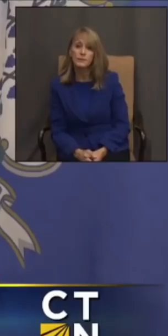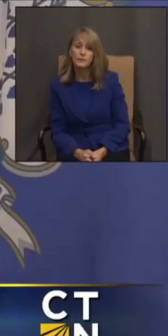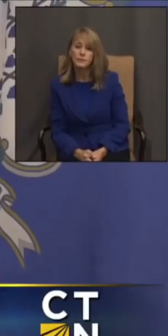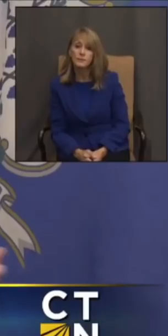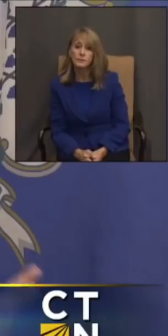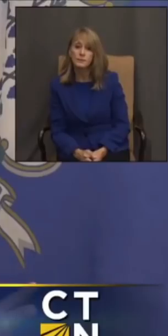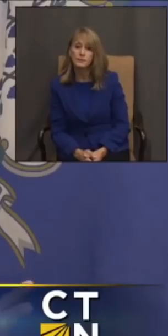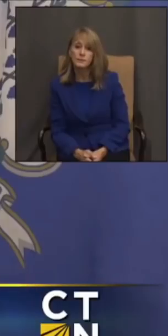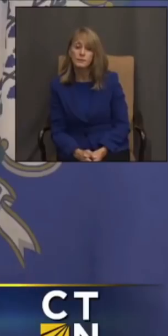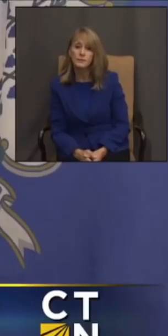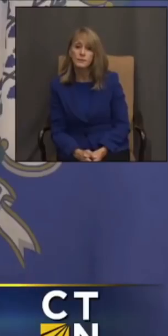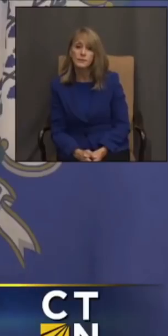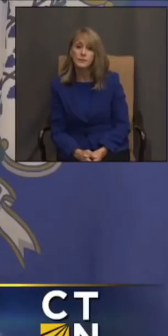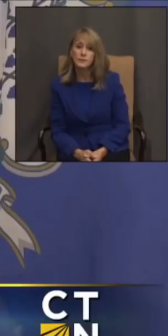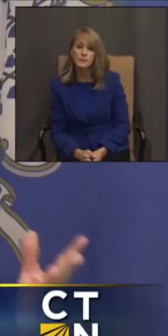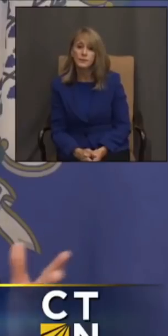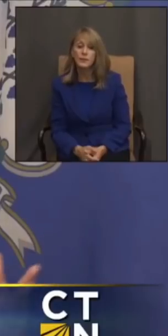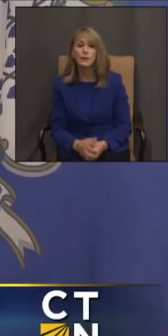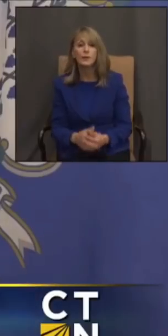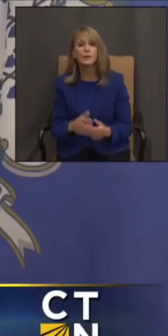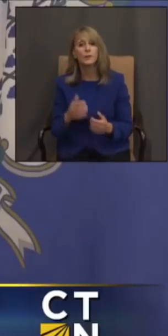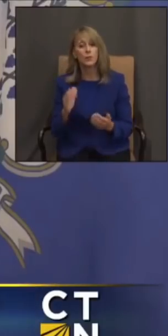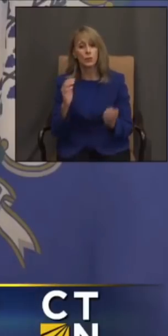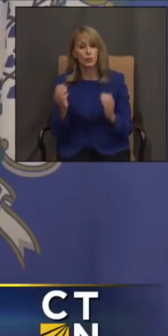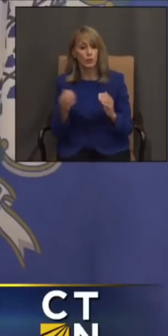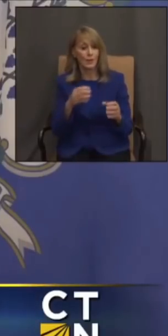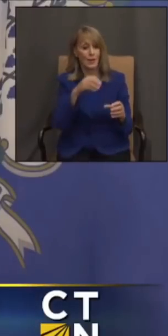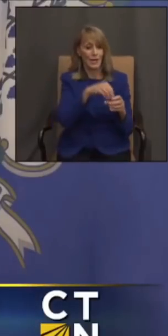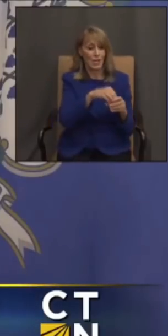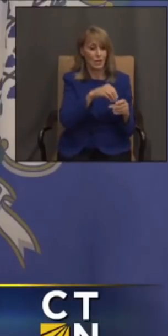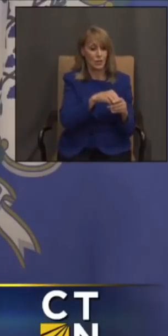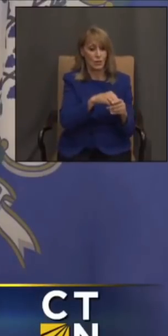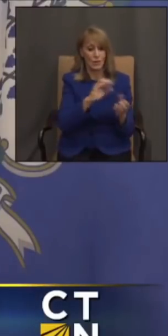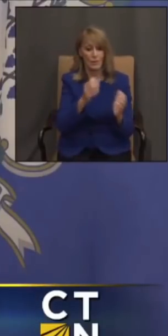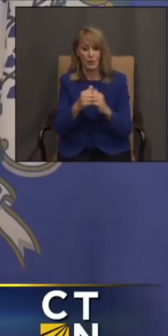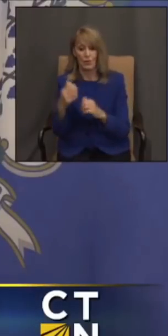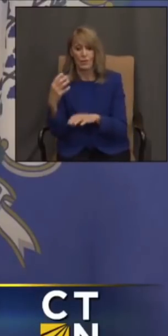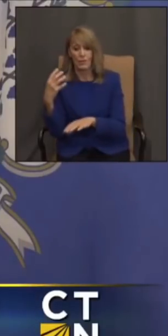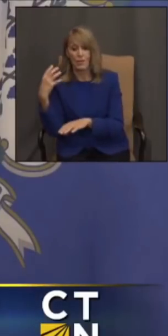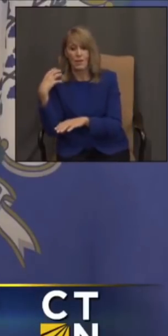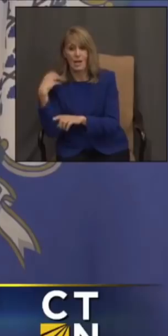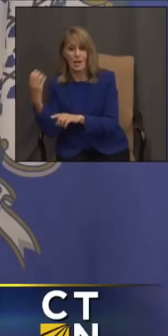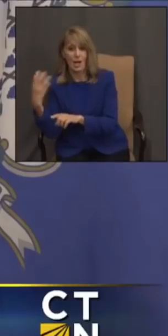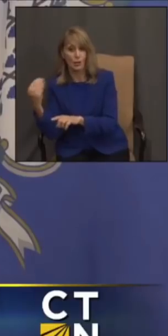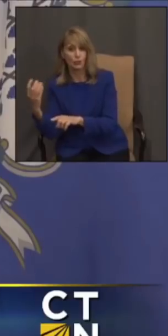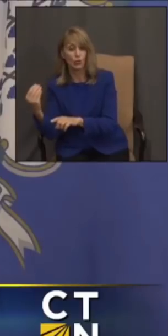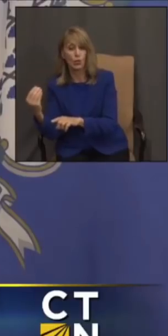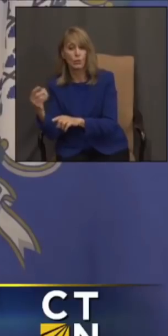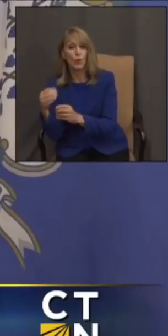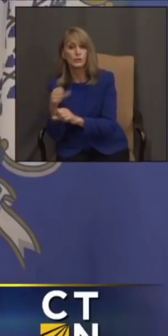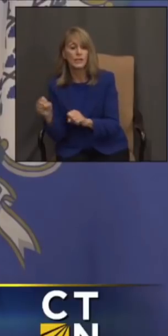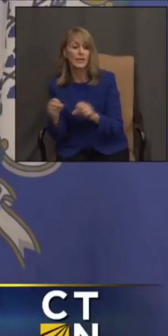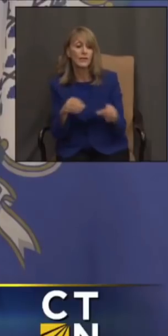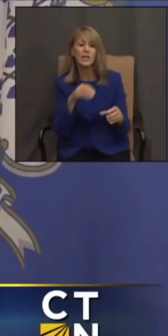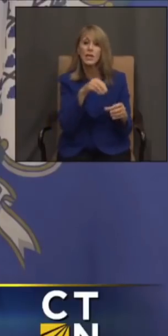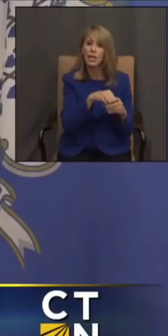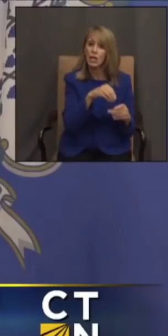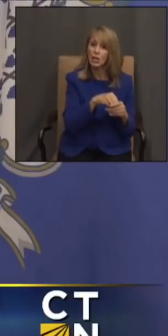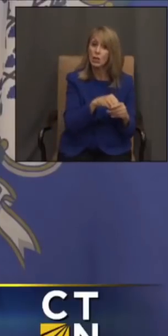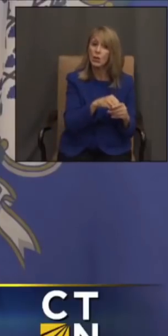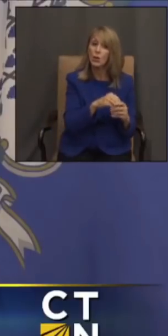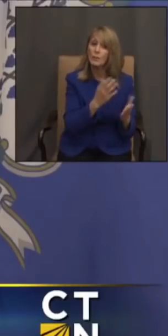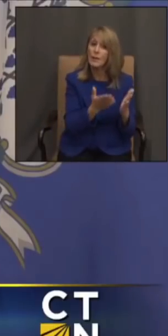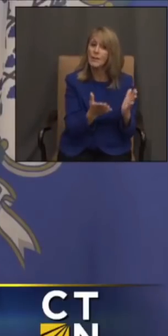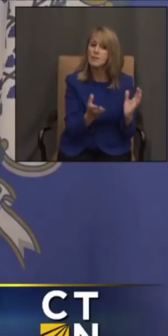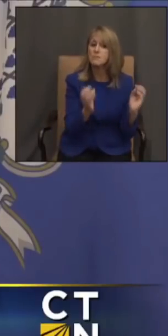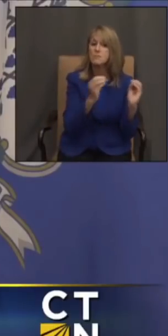you probably think about indoors versus outdoors, and outdoors is a place where it's a lot safer. You probably say indoors, you probably want to be stricter